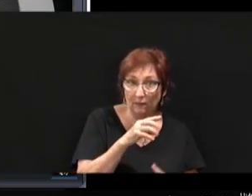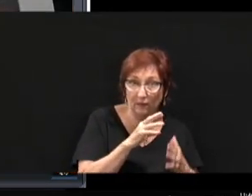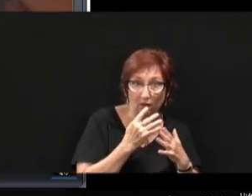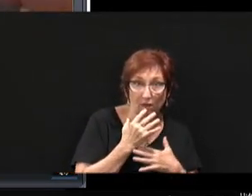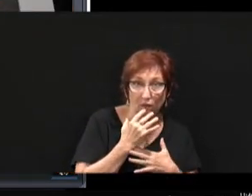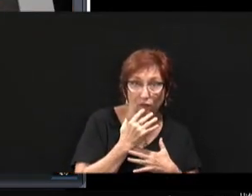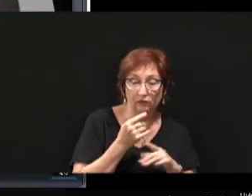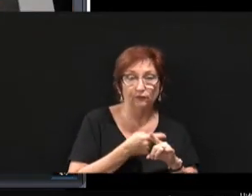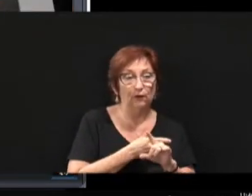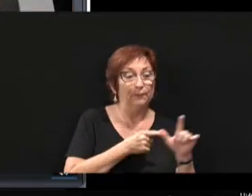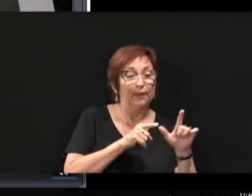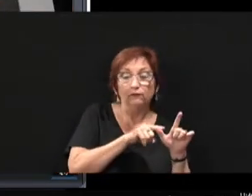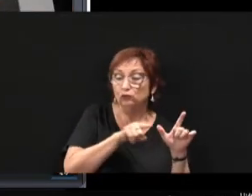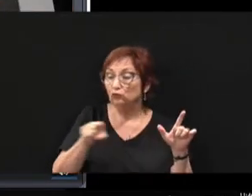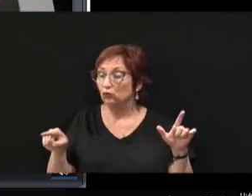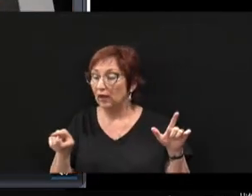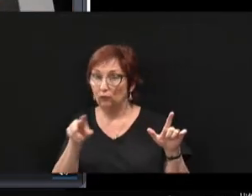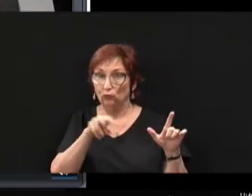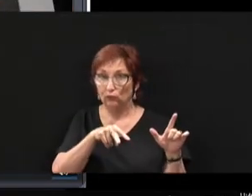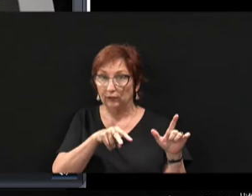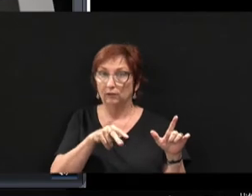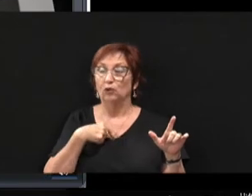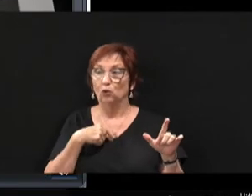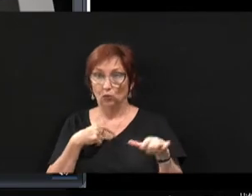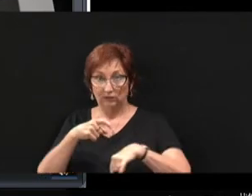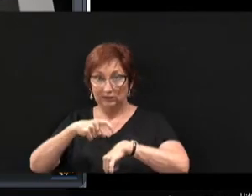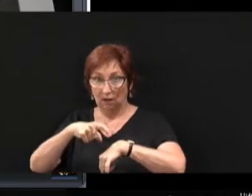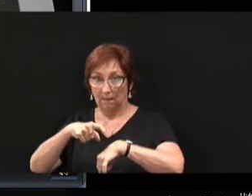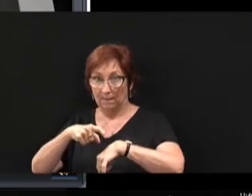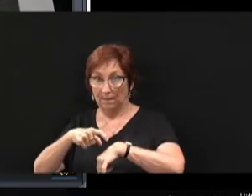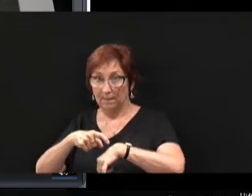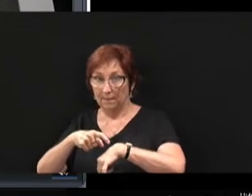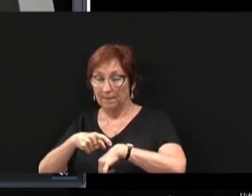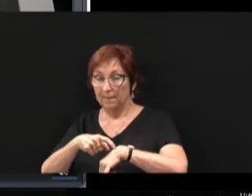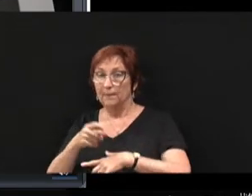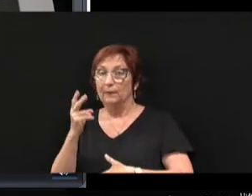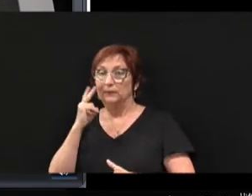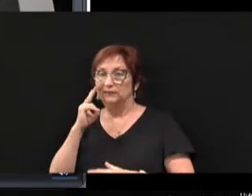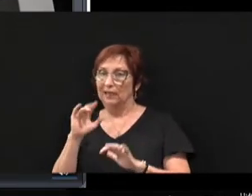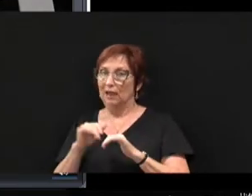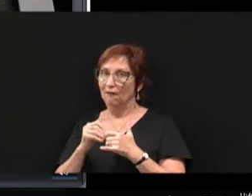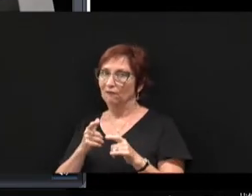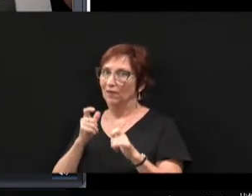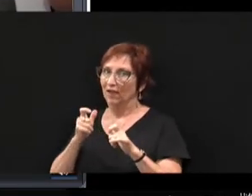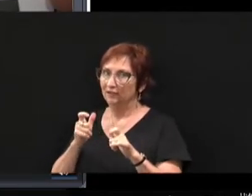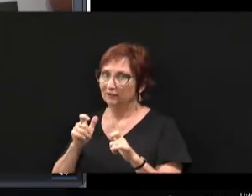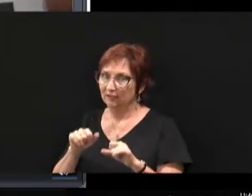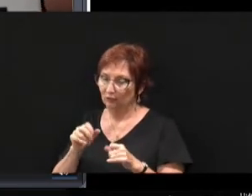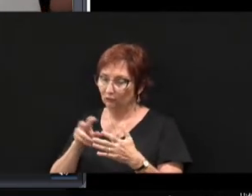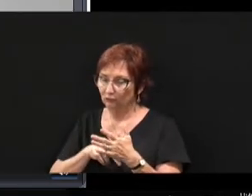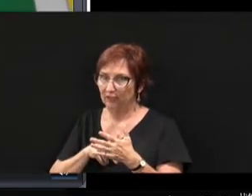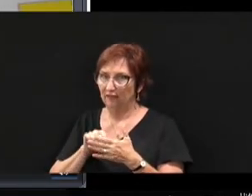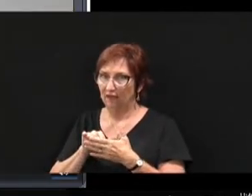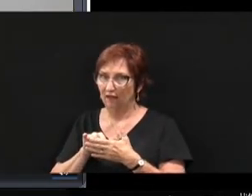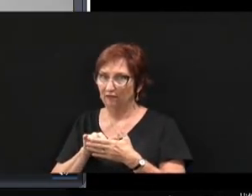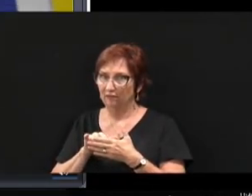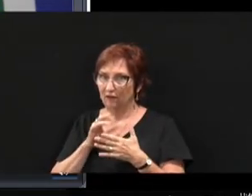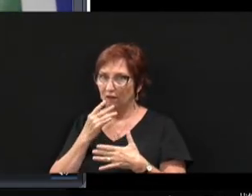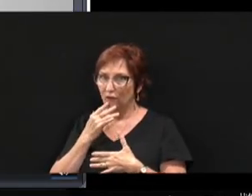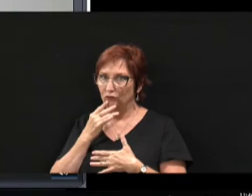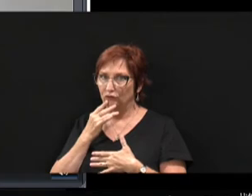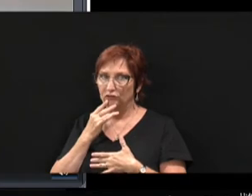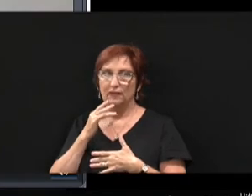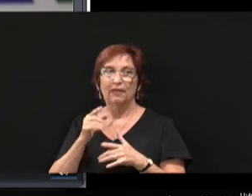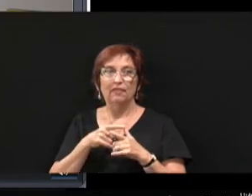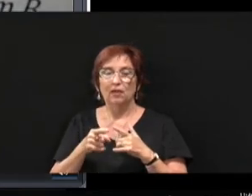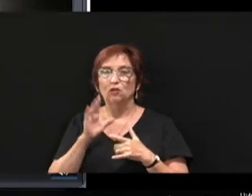to right, and you're going to time them to see how fast they do that. Then you are going to